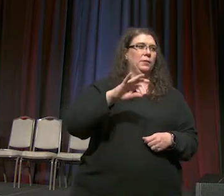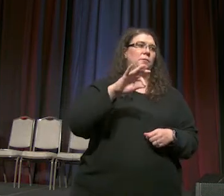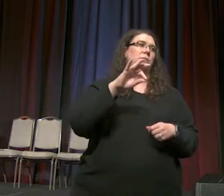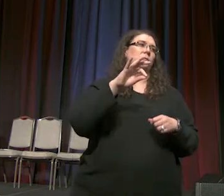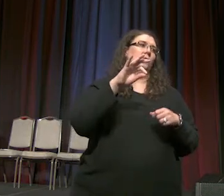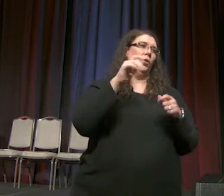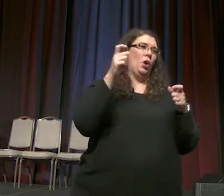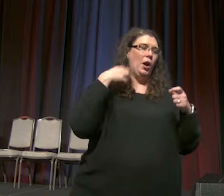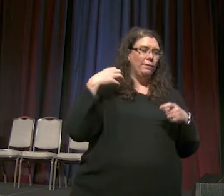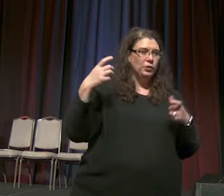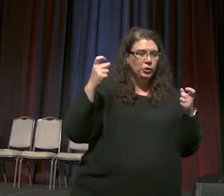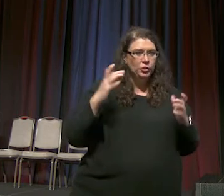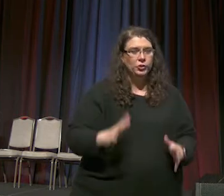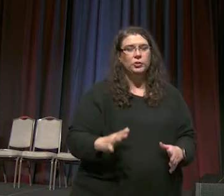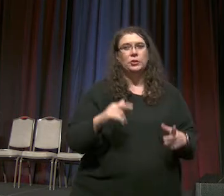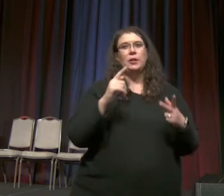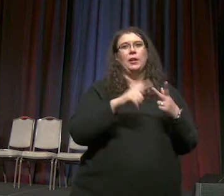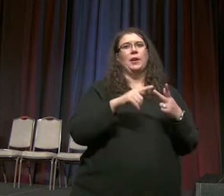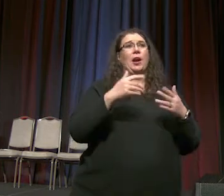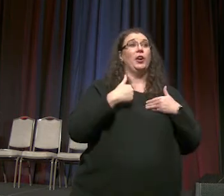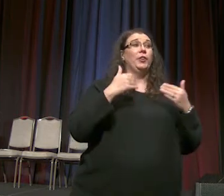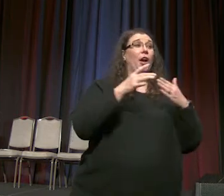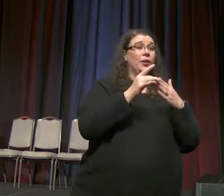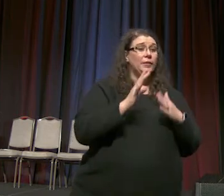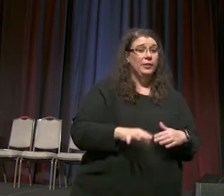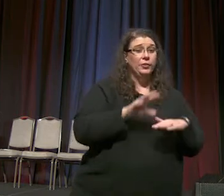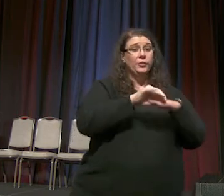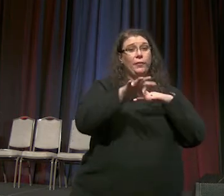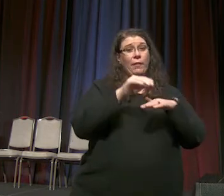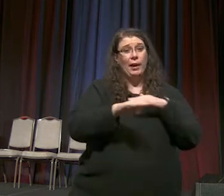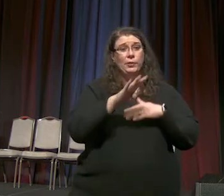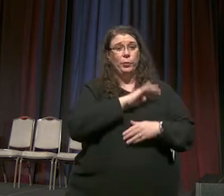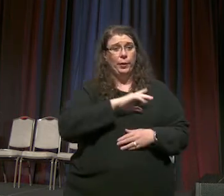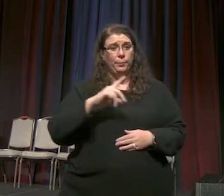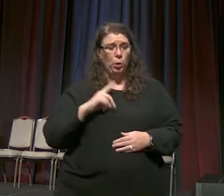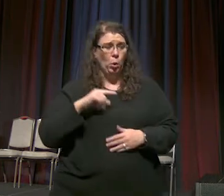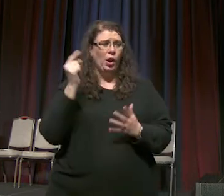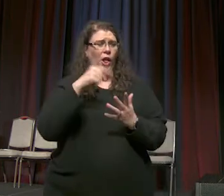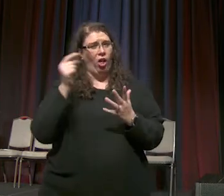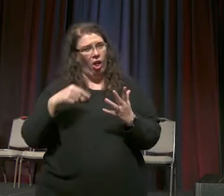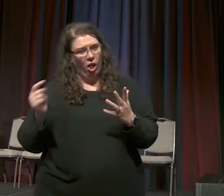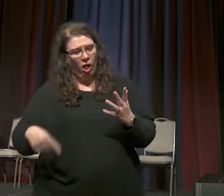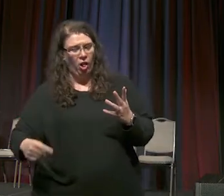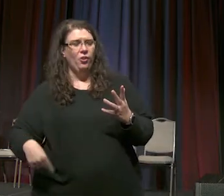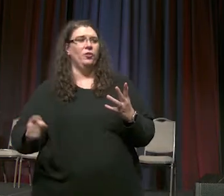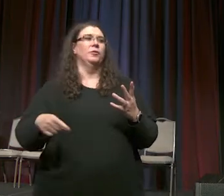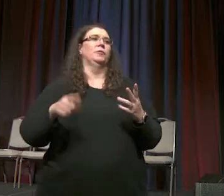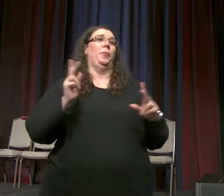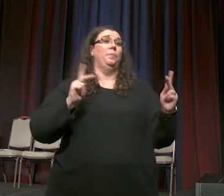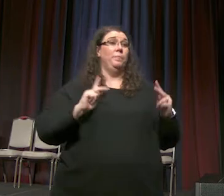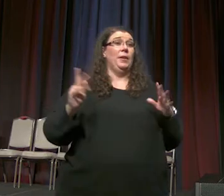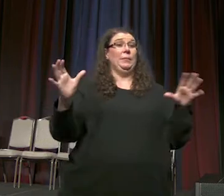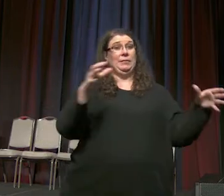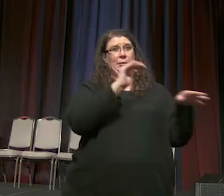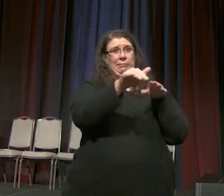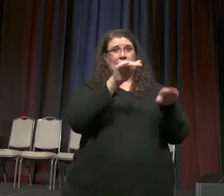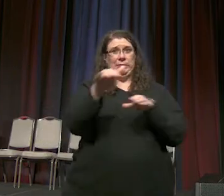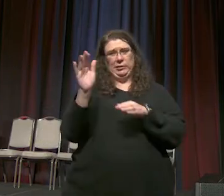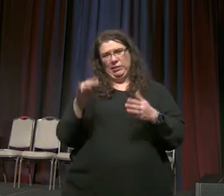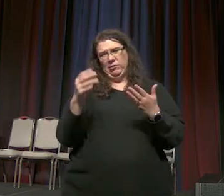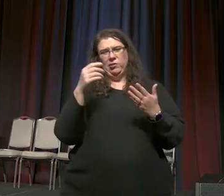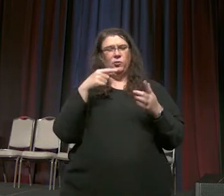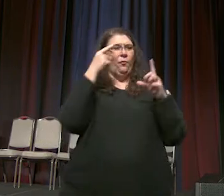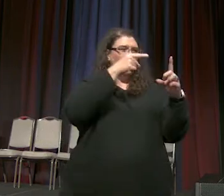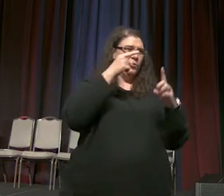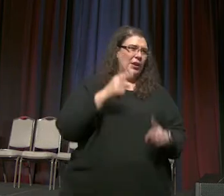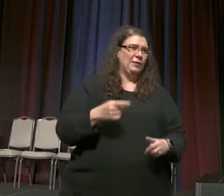Advisory Board, and many others, we worked to build some objectives on which we would design Compass. The